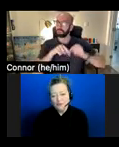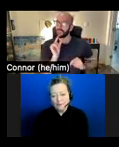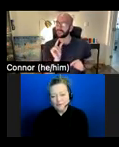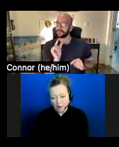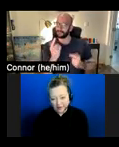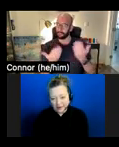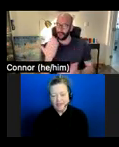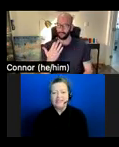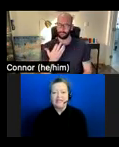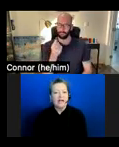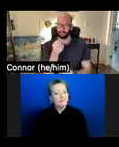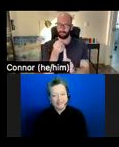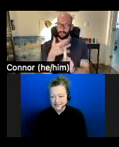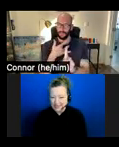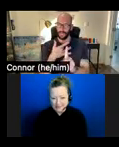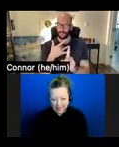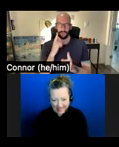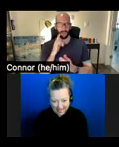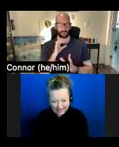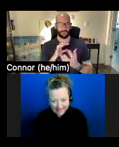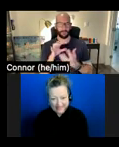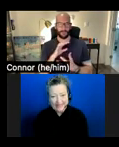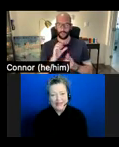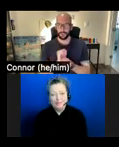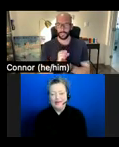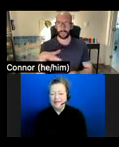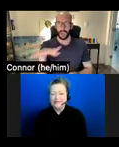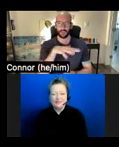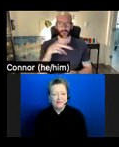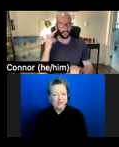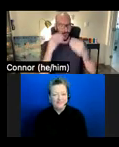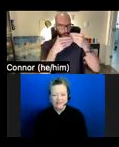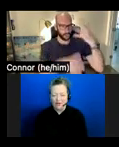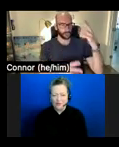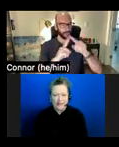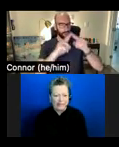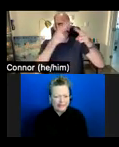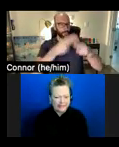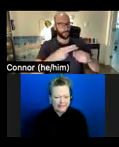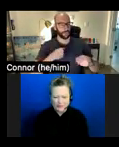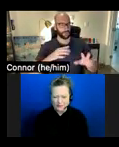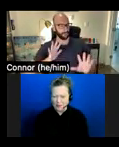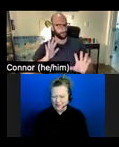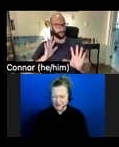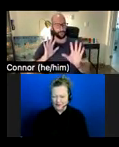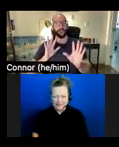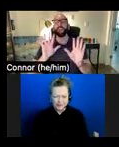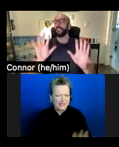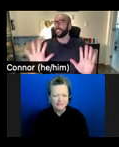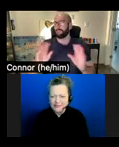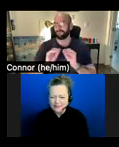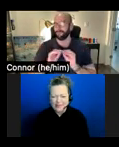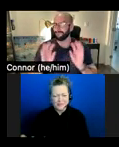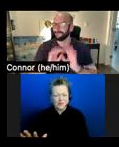So before I move forward, I'm going to take a couple steps back again. Some of you may feel already that this was overwhelming or it's